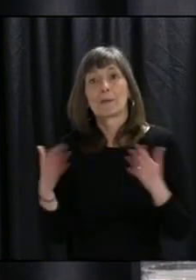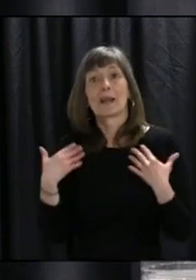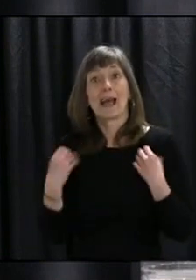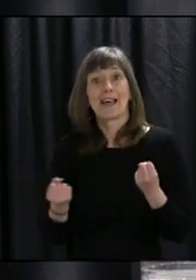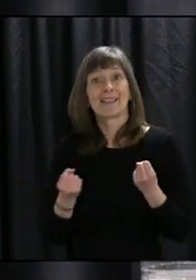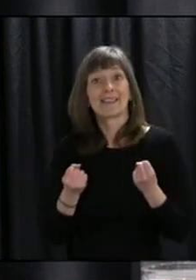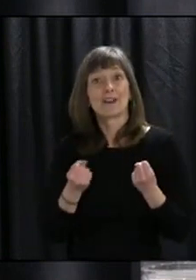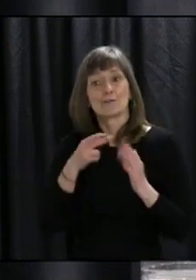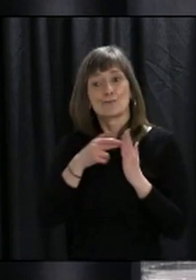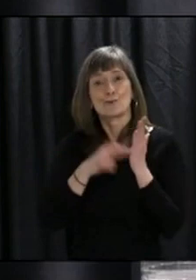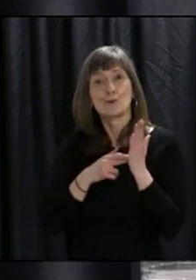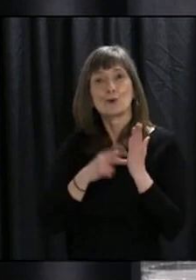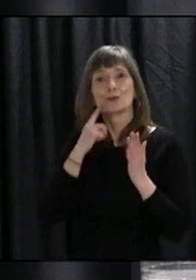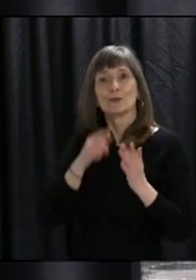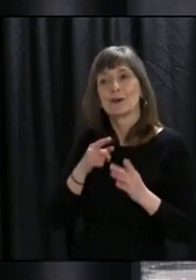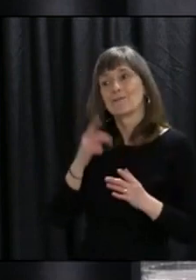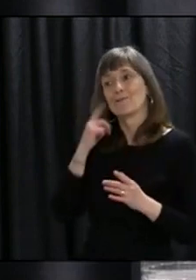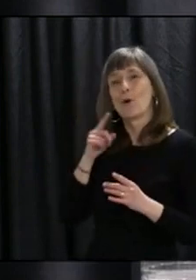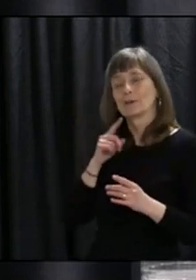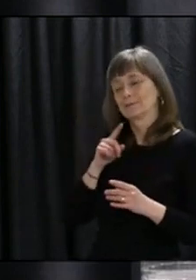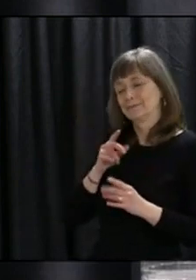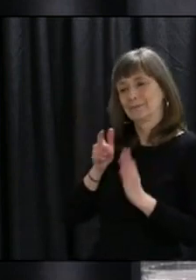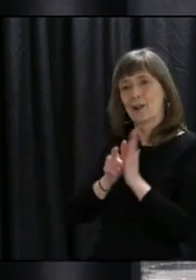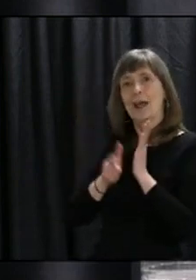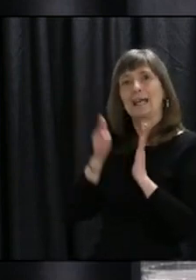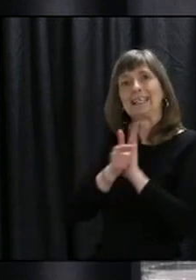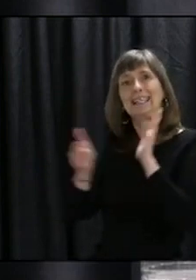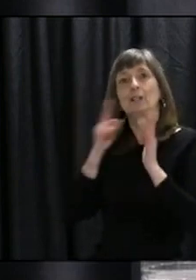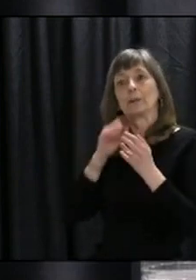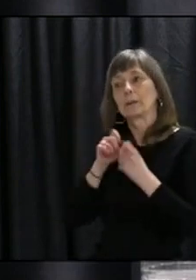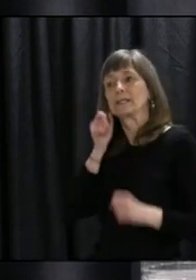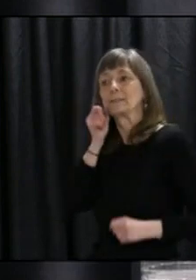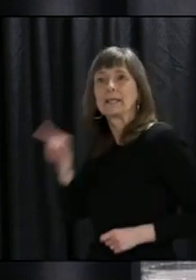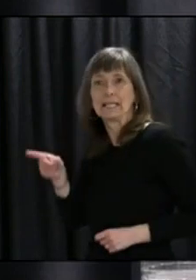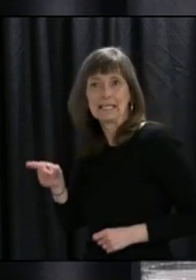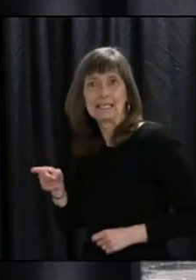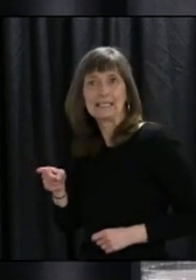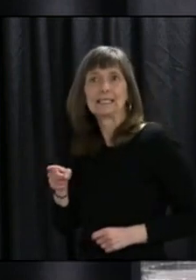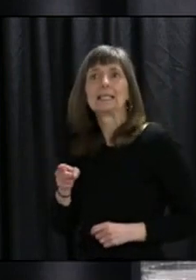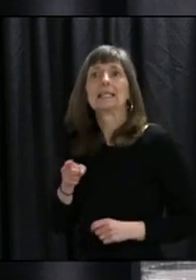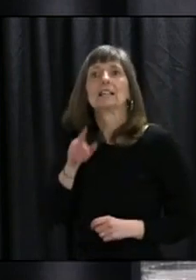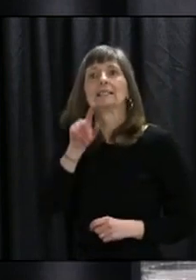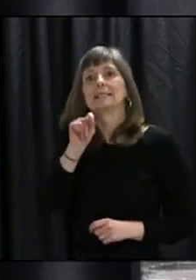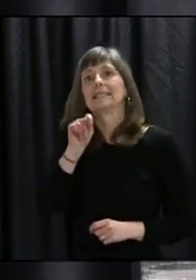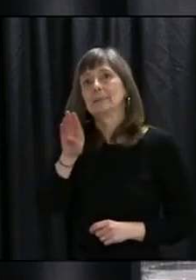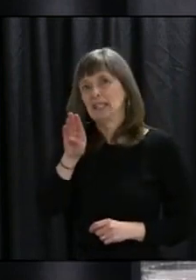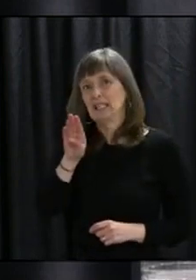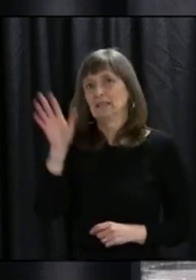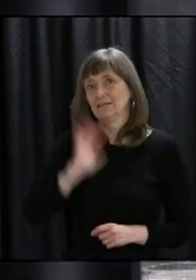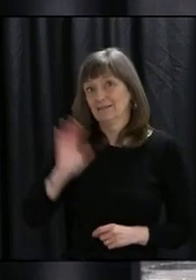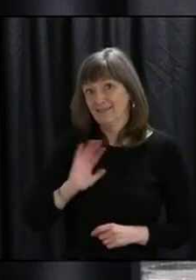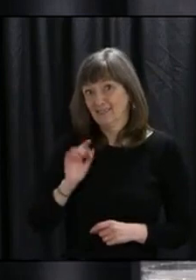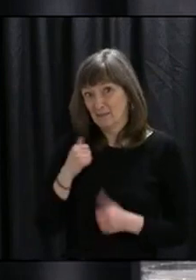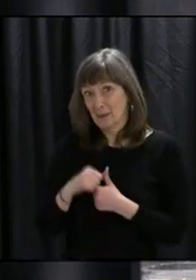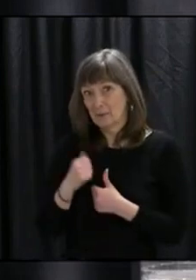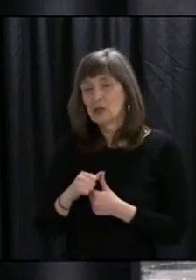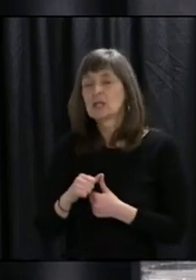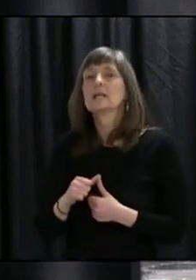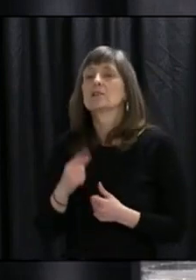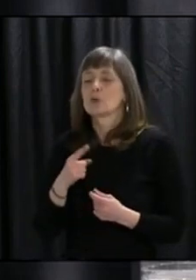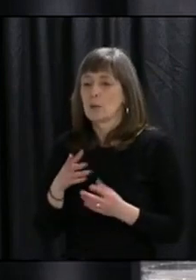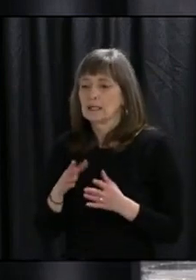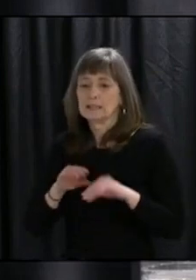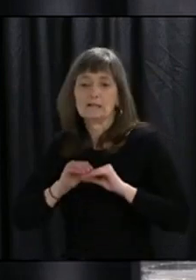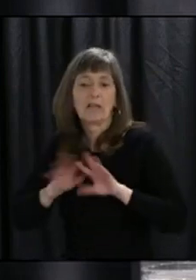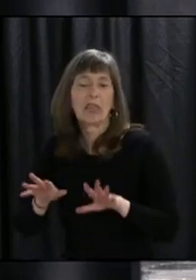spitting. It's not something we've encountered in significant amounts in terms of complaints, so we have had the